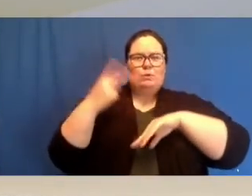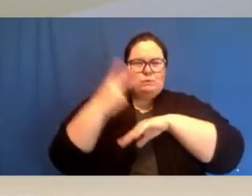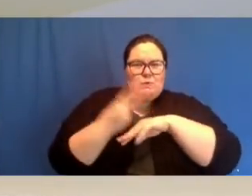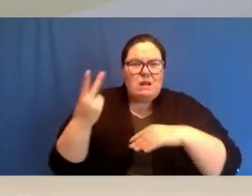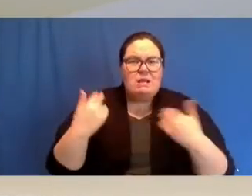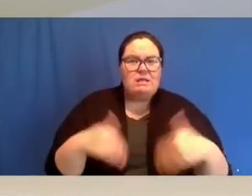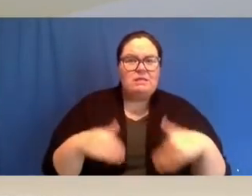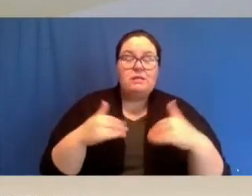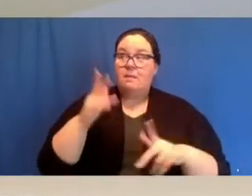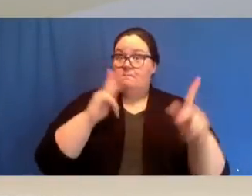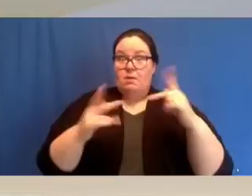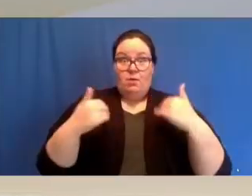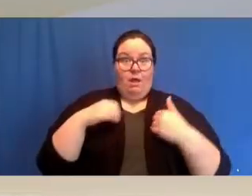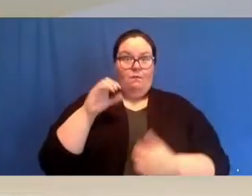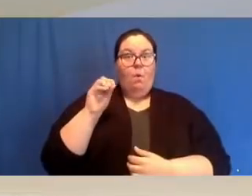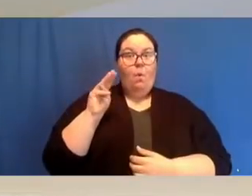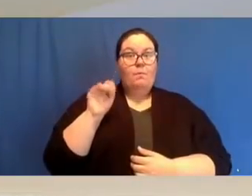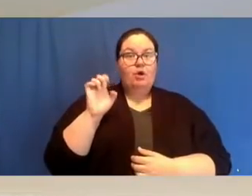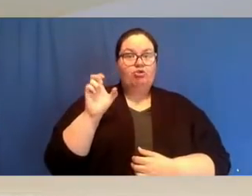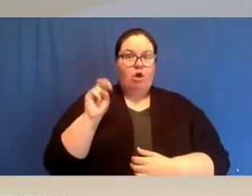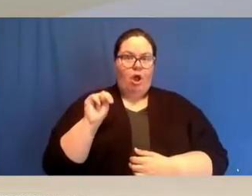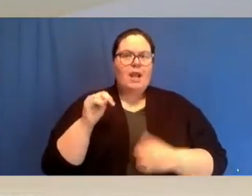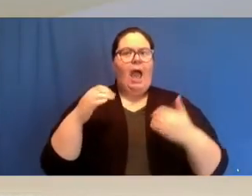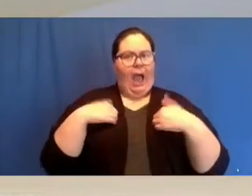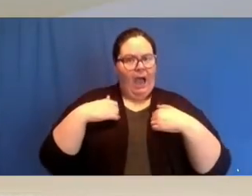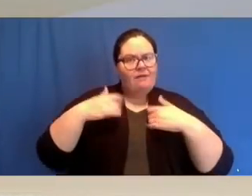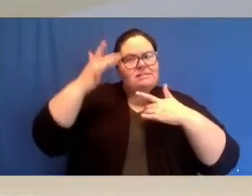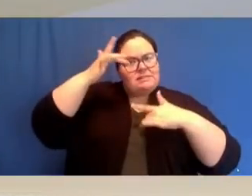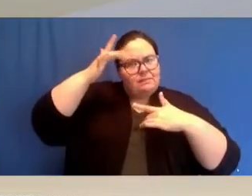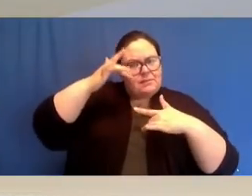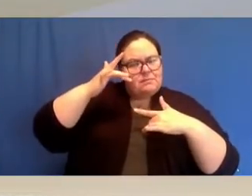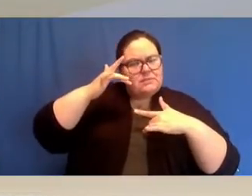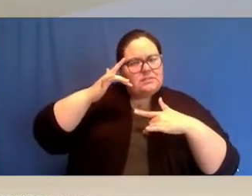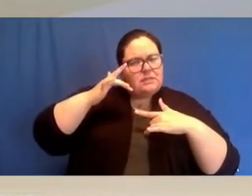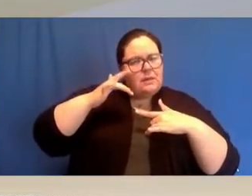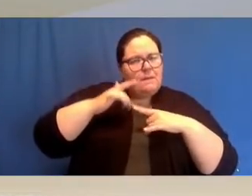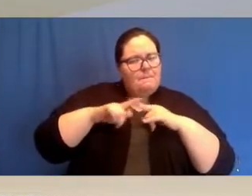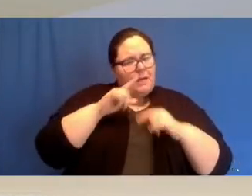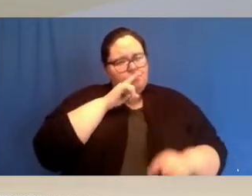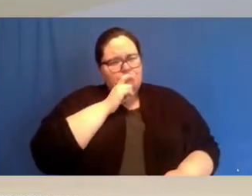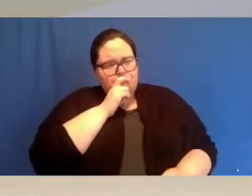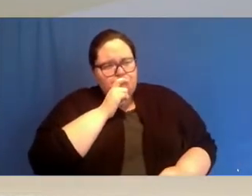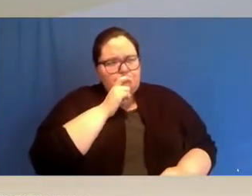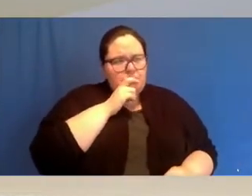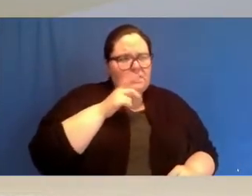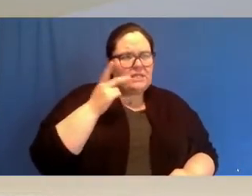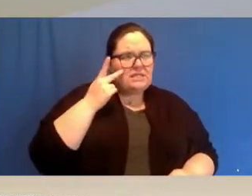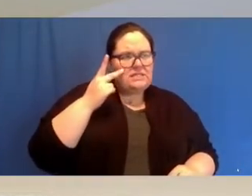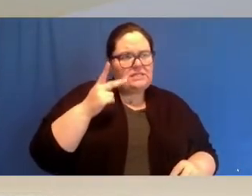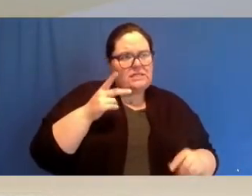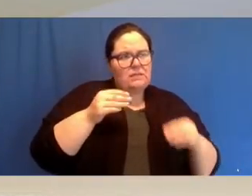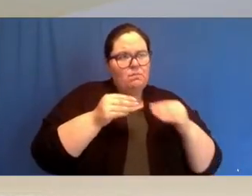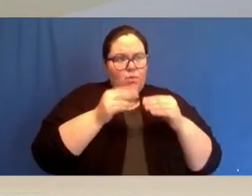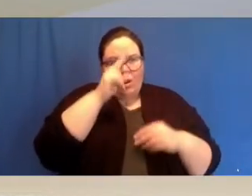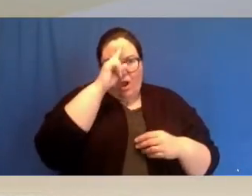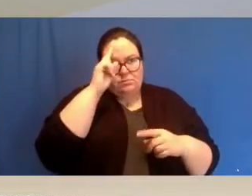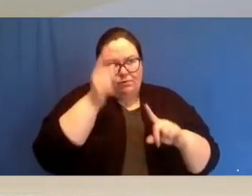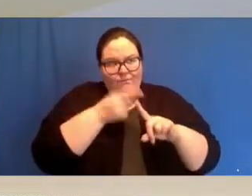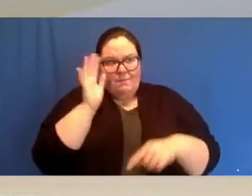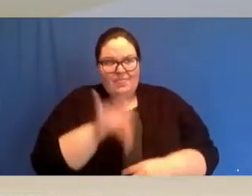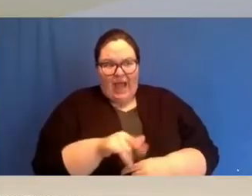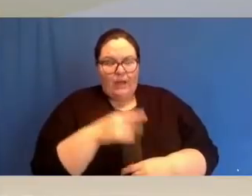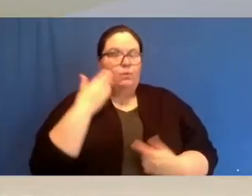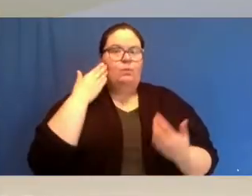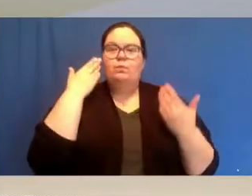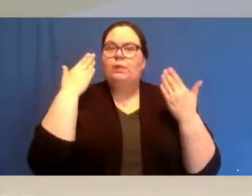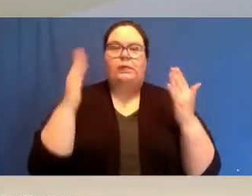people infected with Omicron are symptomatic, and it is too early to tell if we are going to see higher levels of hospitalizations and